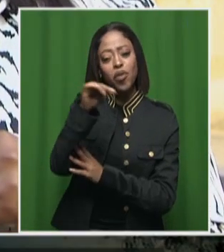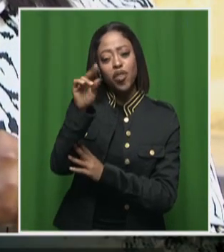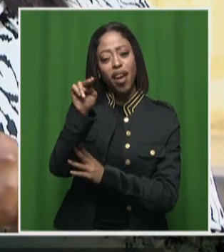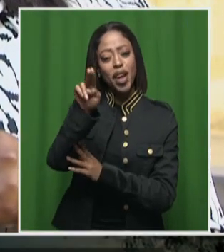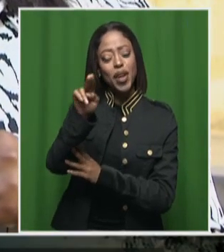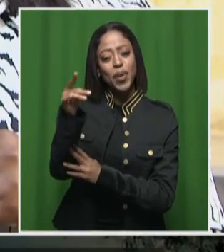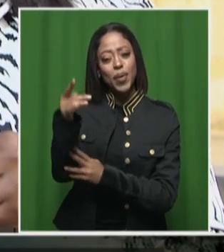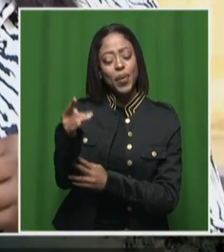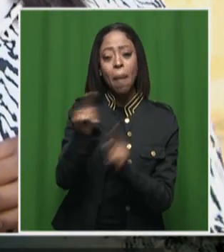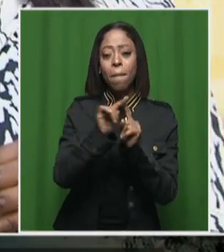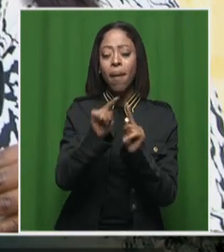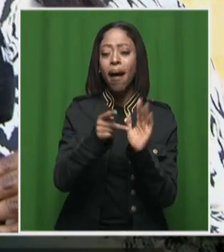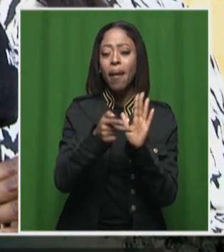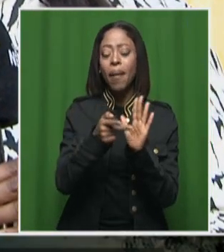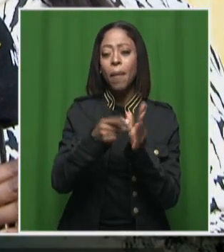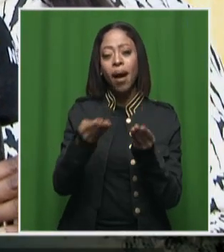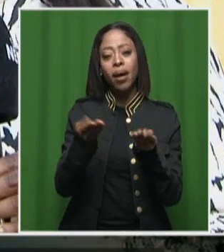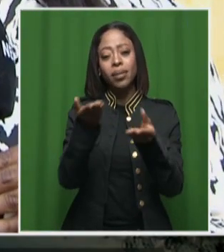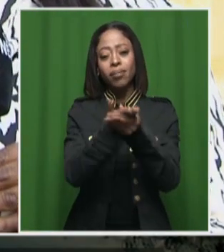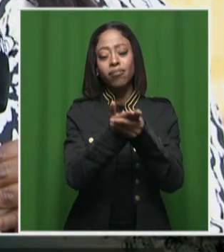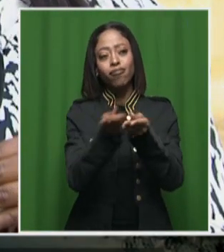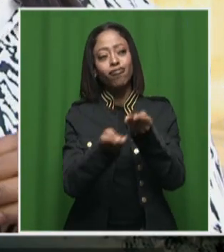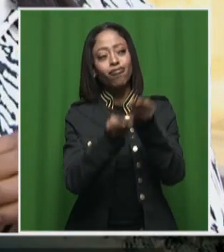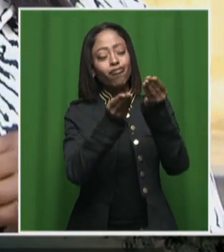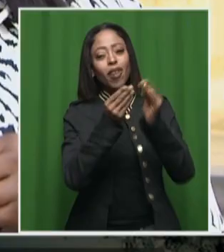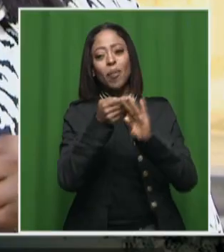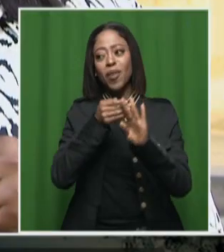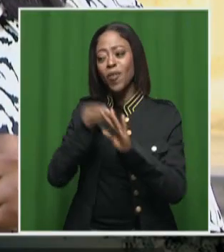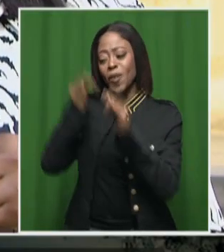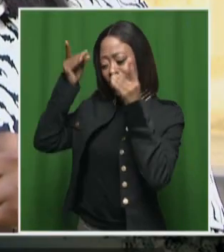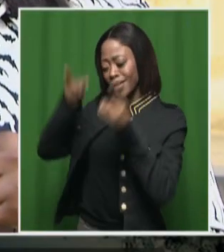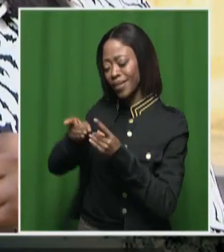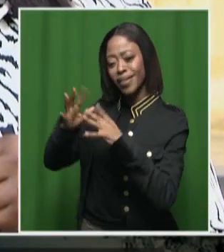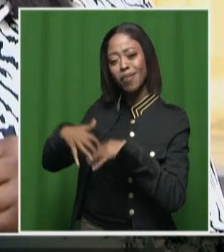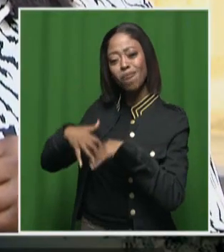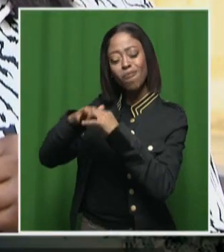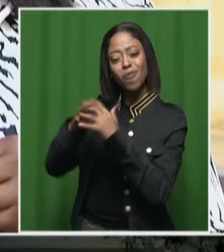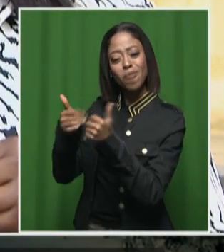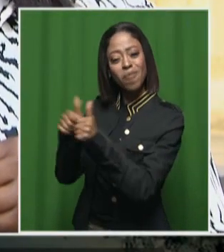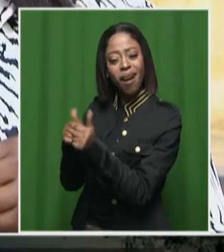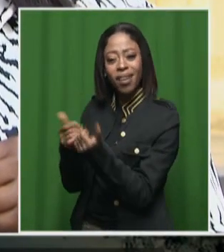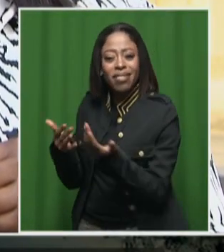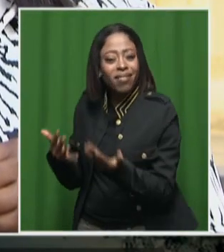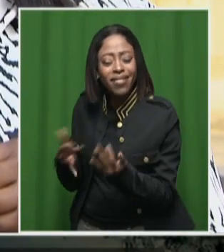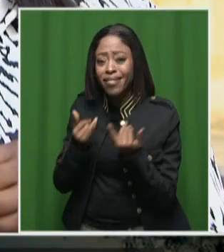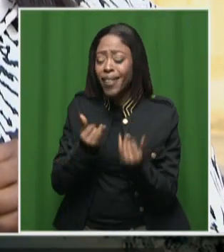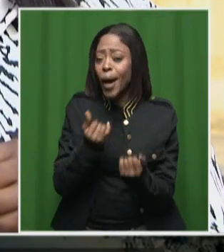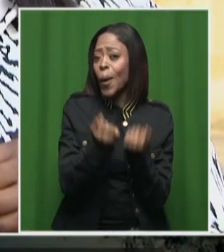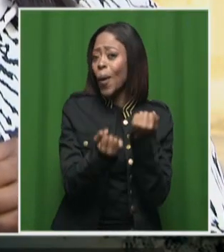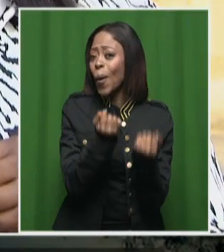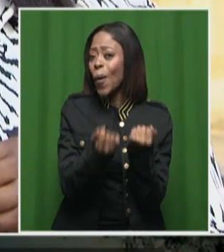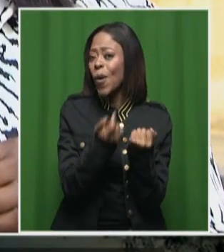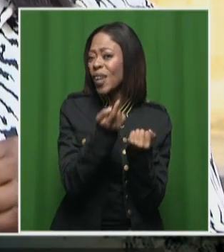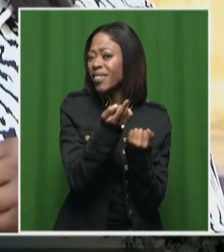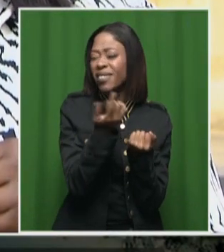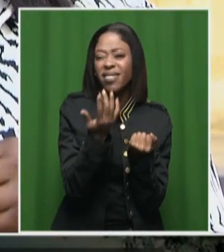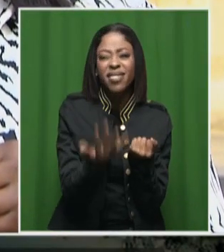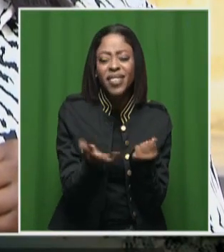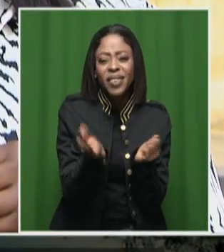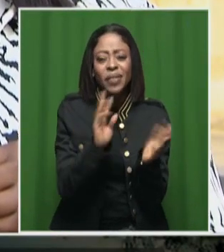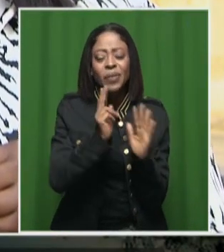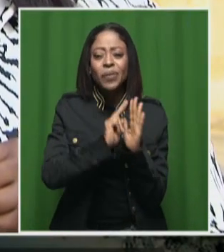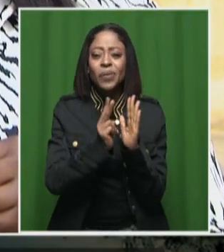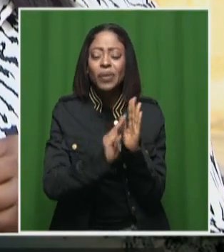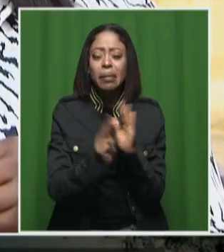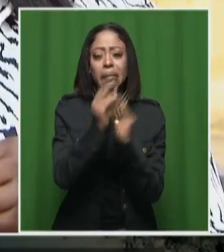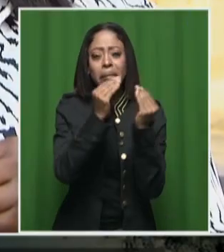course, these papers were filed well before that happened. So talk to us about what the court will be readying